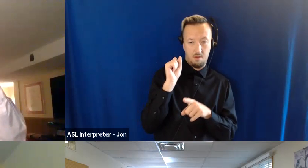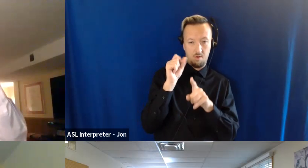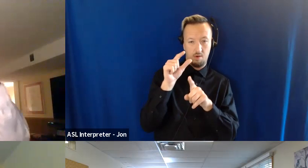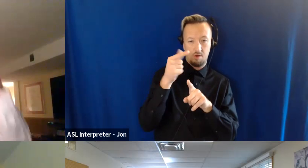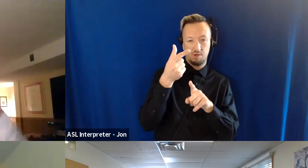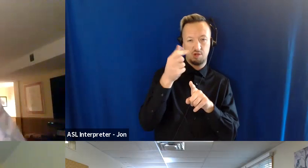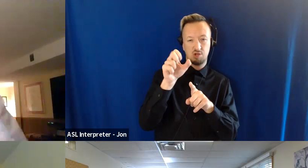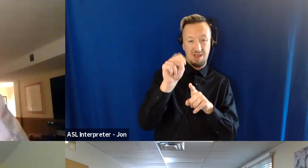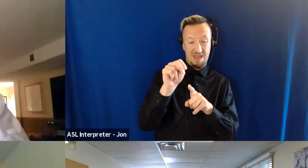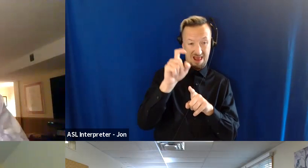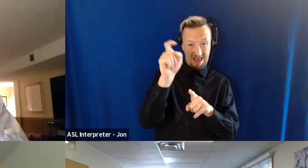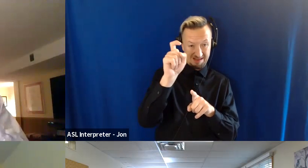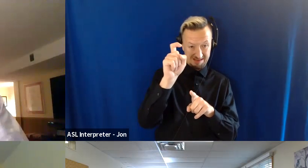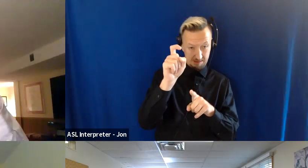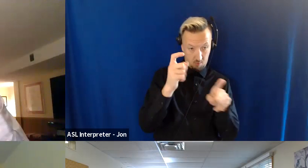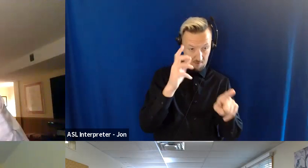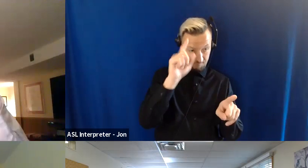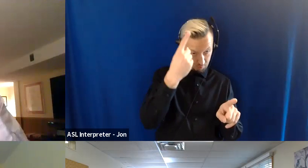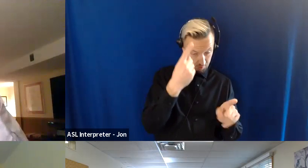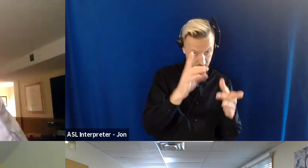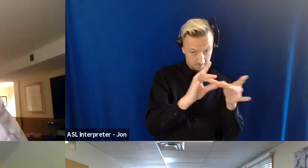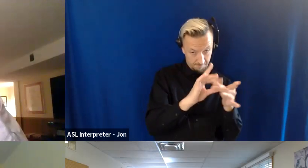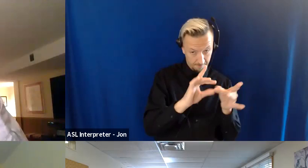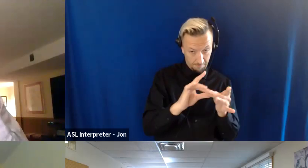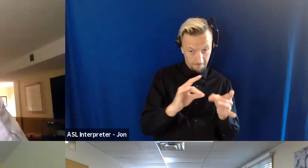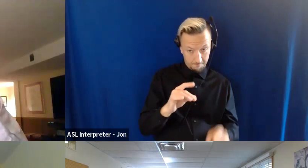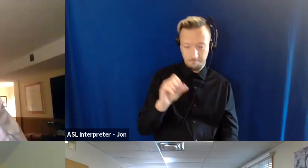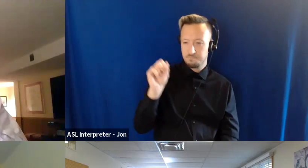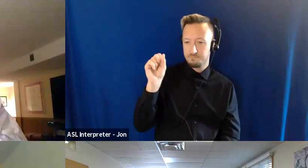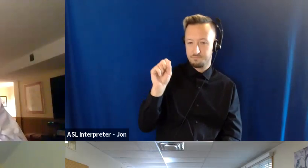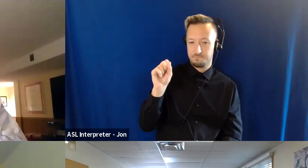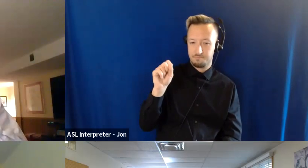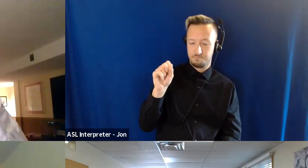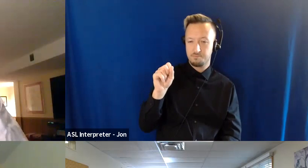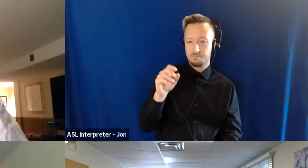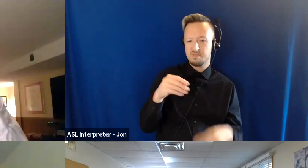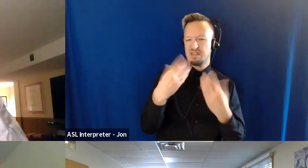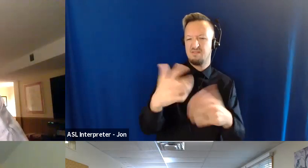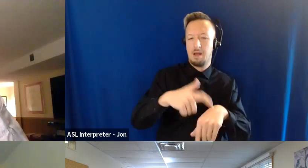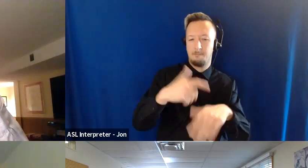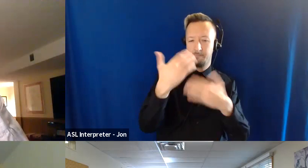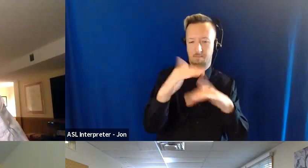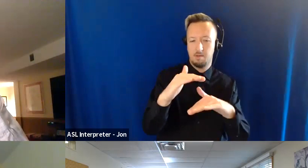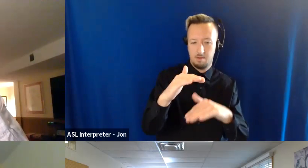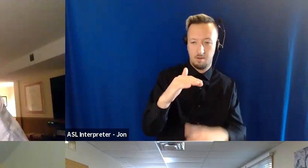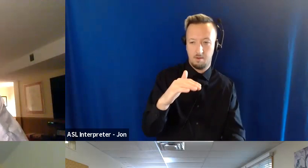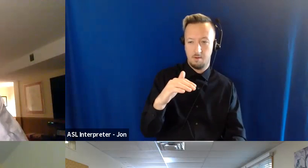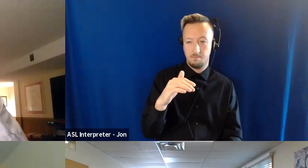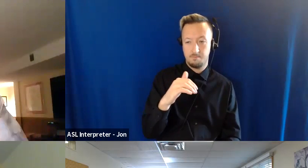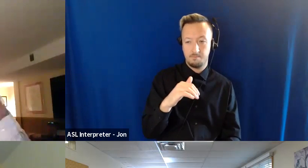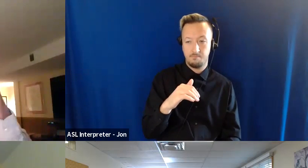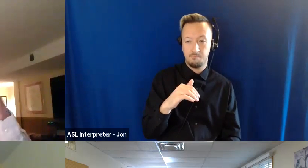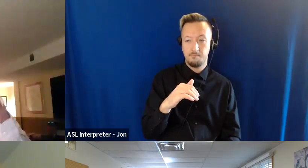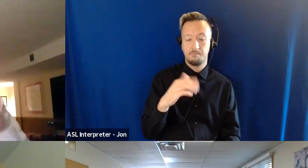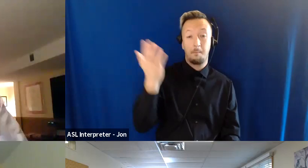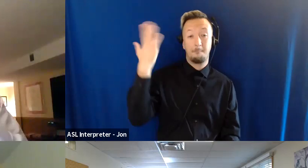Generation X. Do you guys want to comment to that question? Yes. Give him a time frame. Yeah. So we're gonna, as we agreed